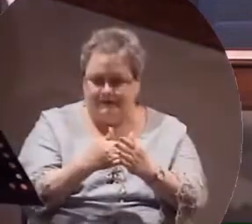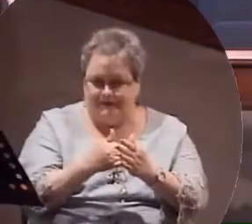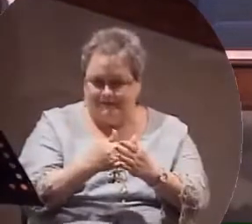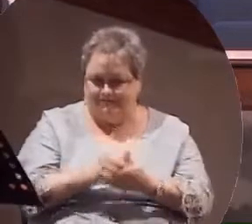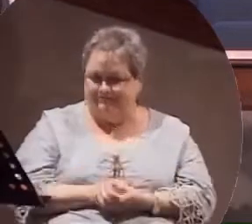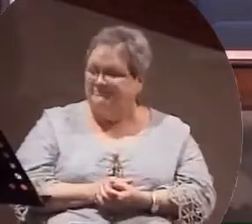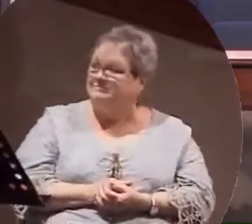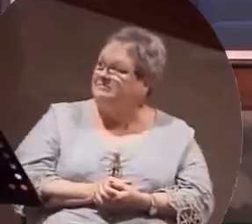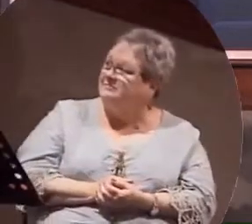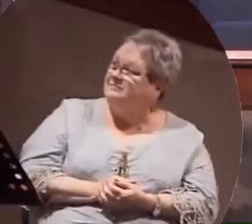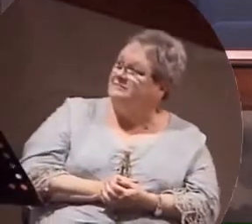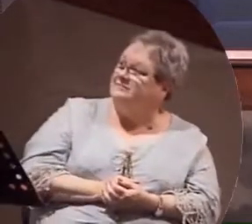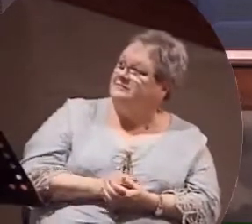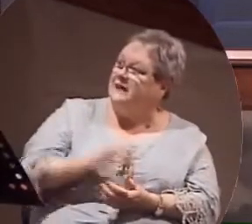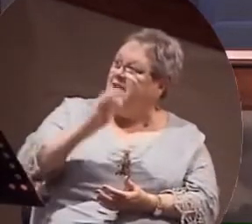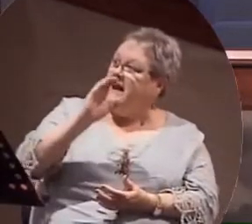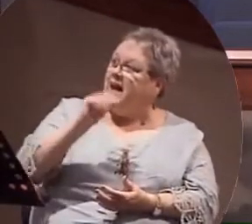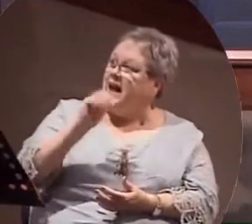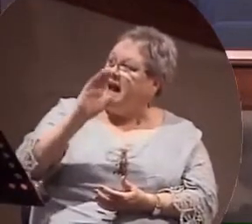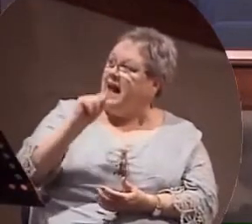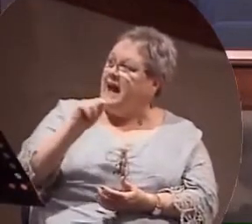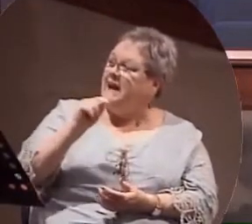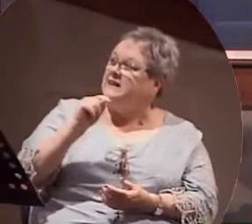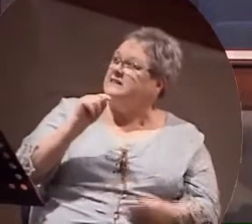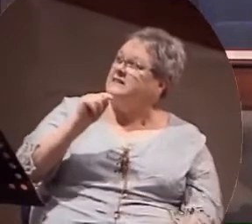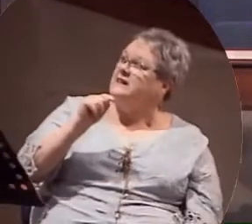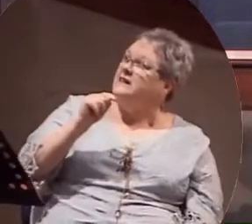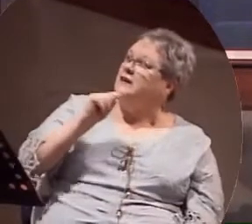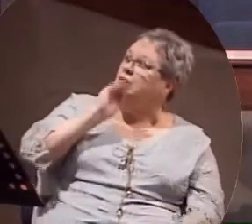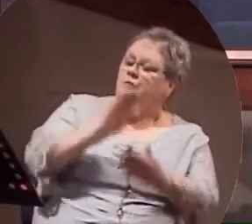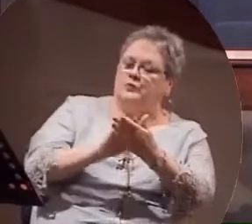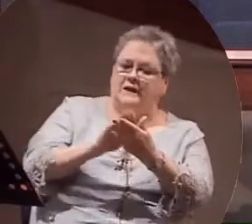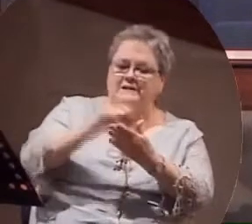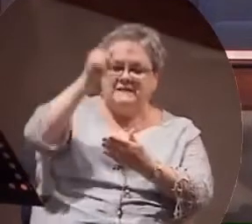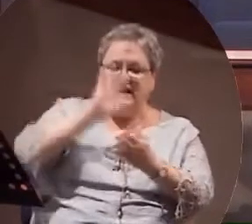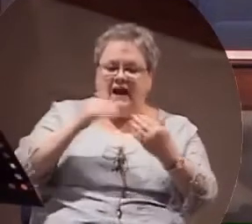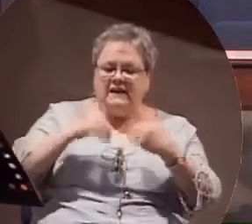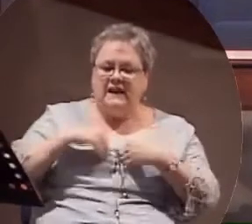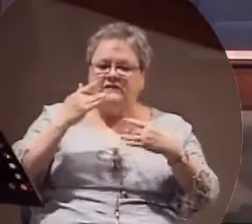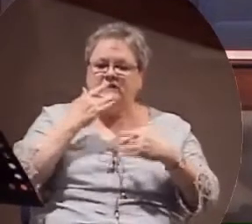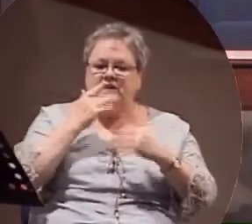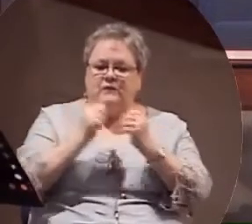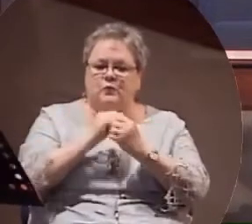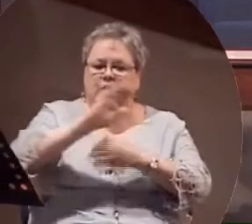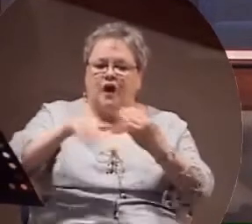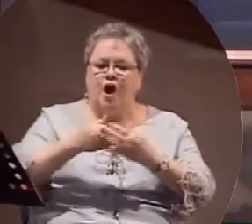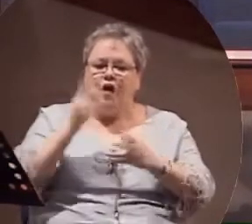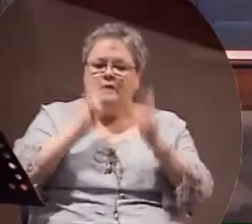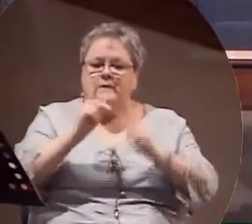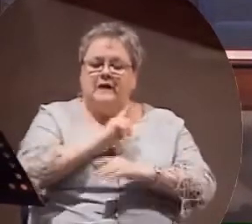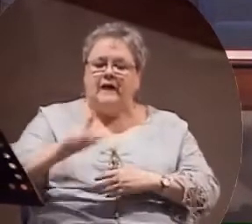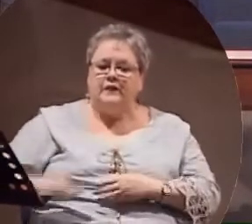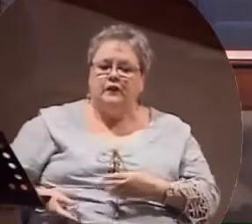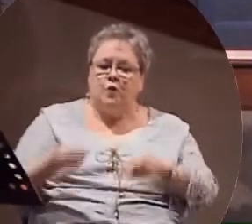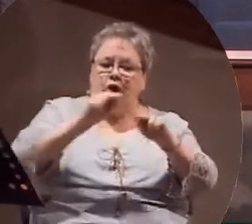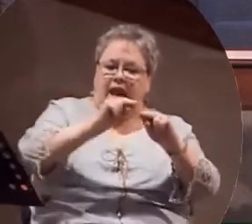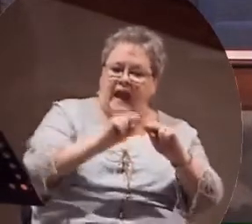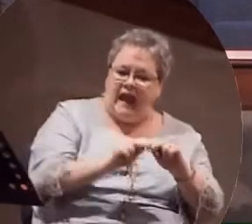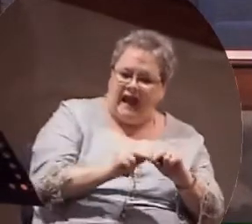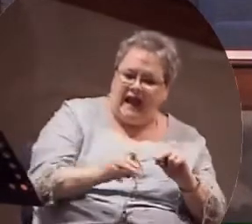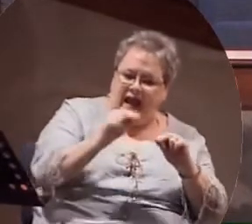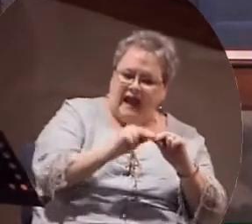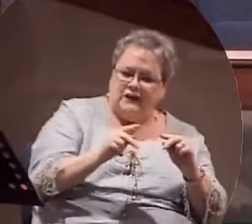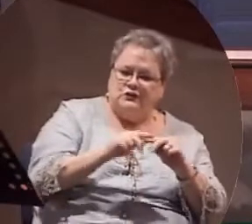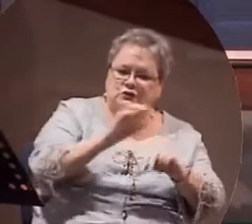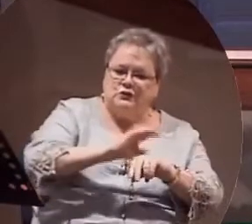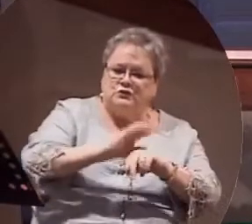verse right here. Praising God and having favor with all the people. And the Lord added to the church daily.